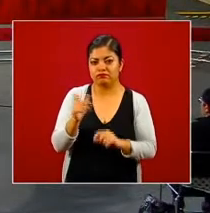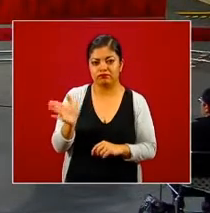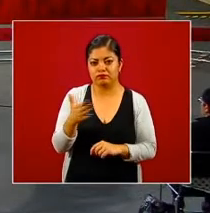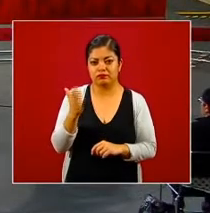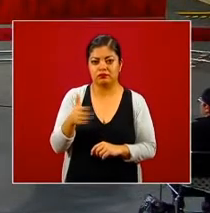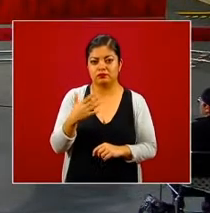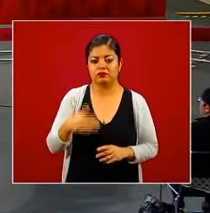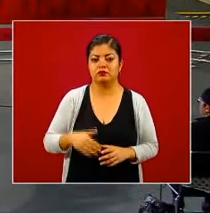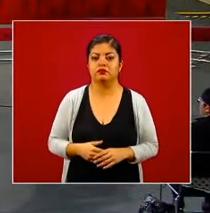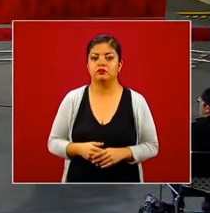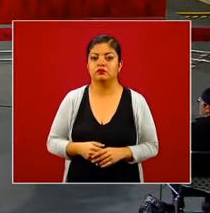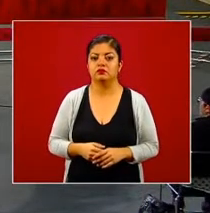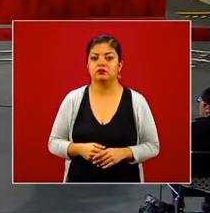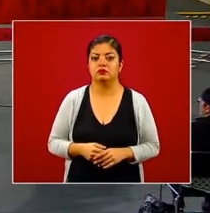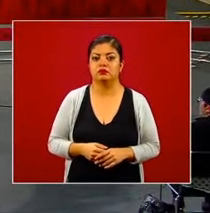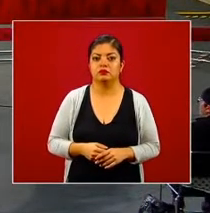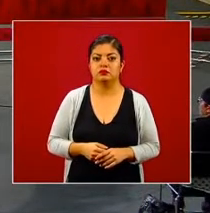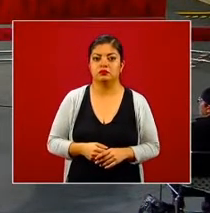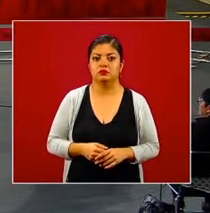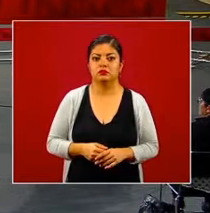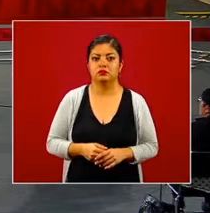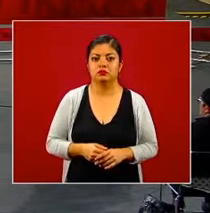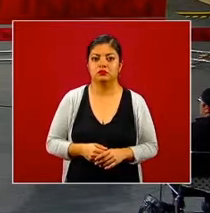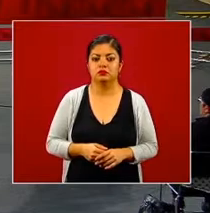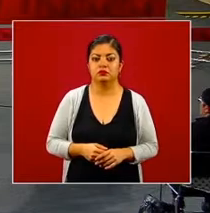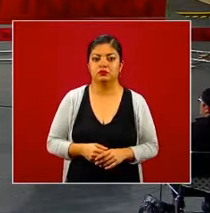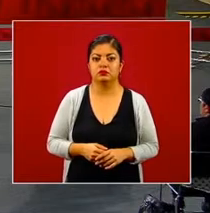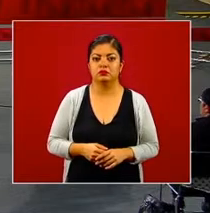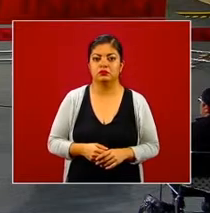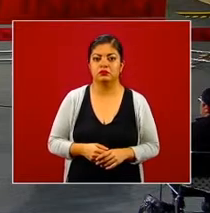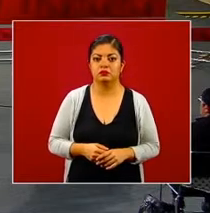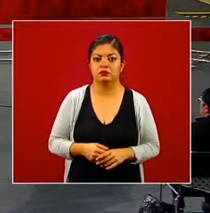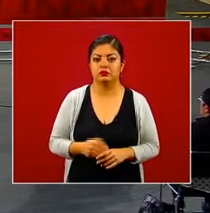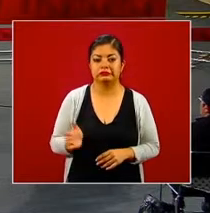a couple, and then we'll come back to this graphic.